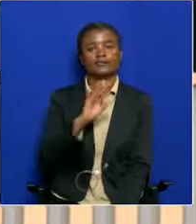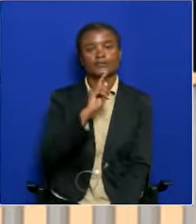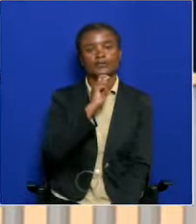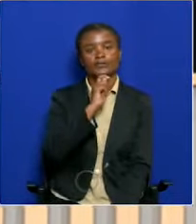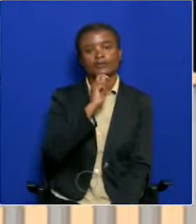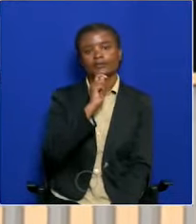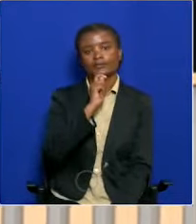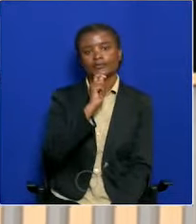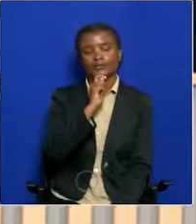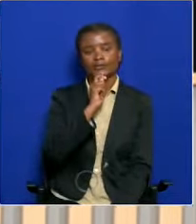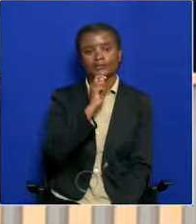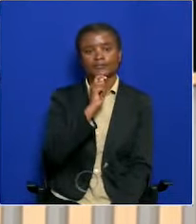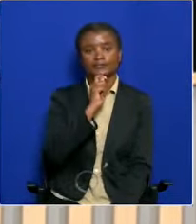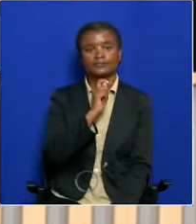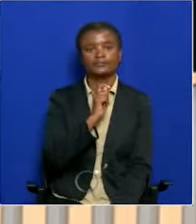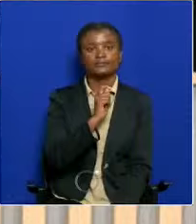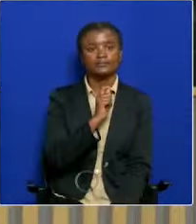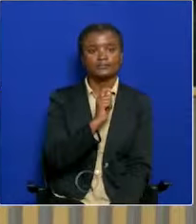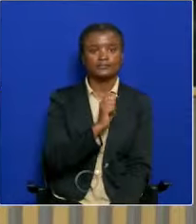Yes.